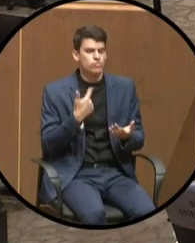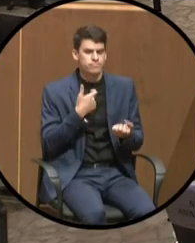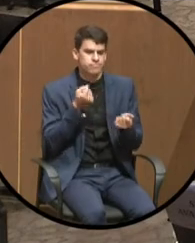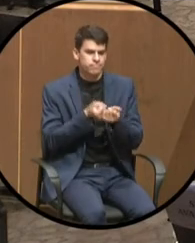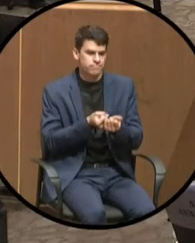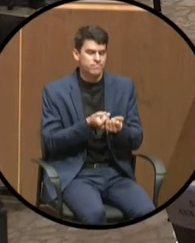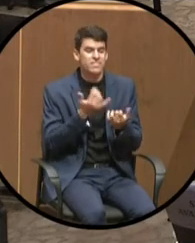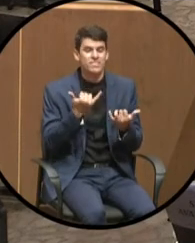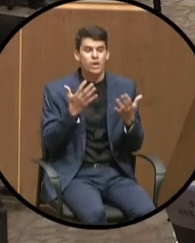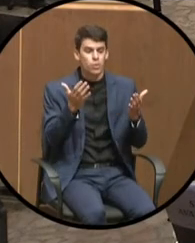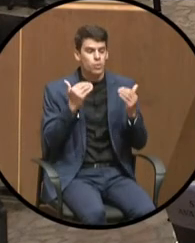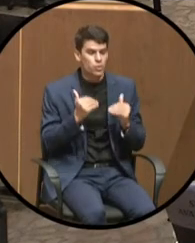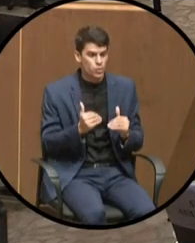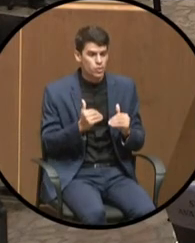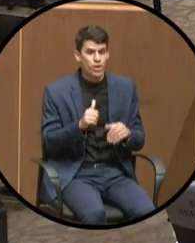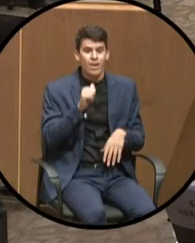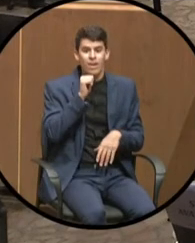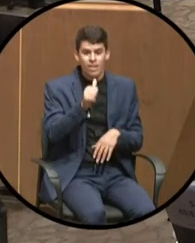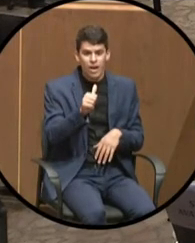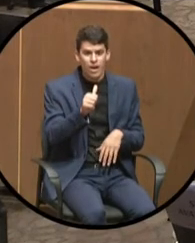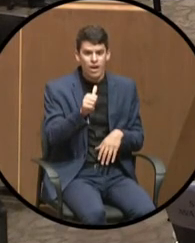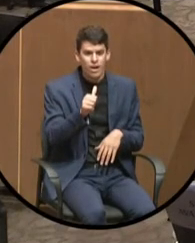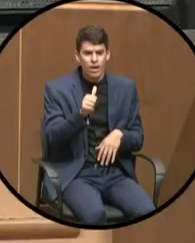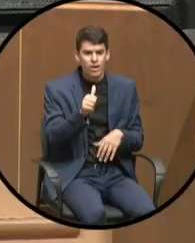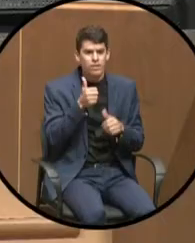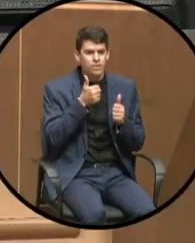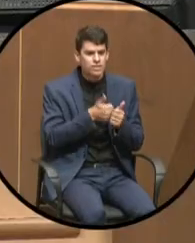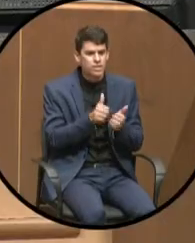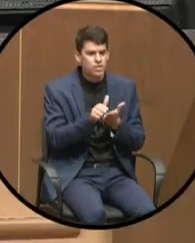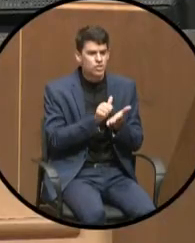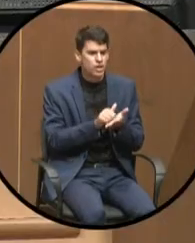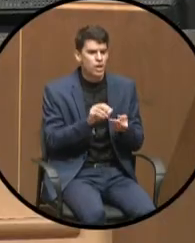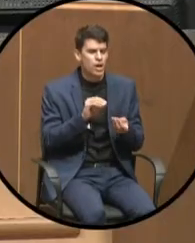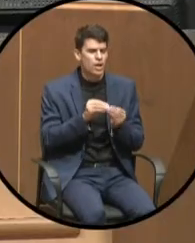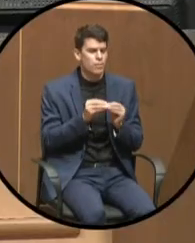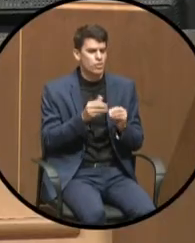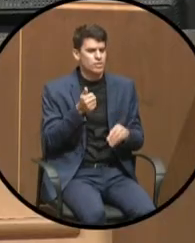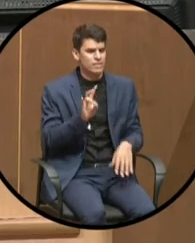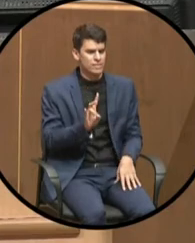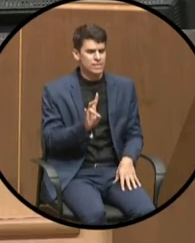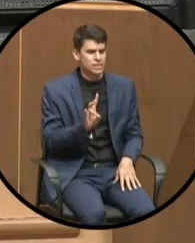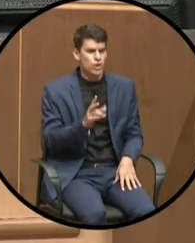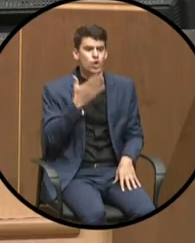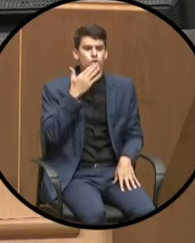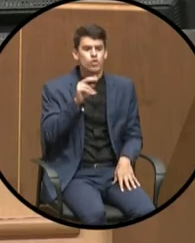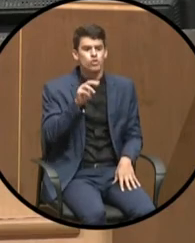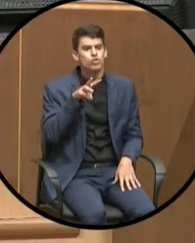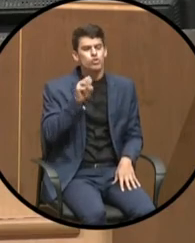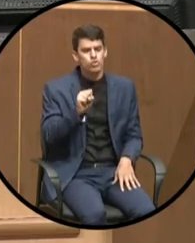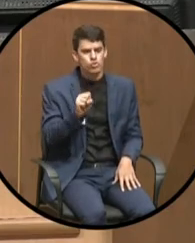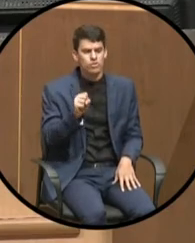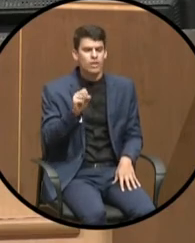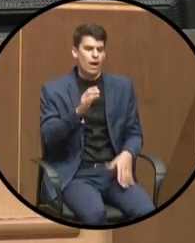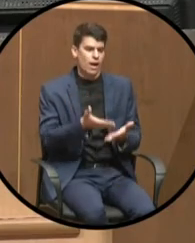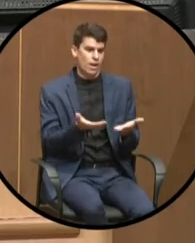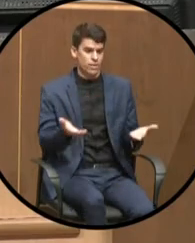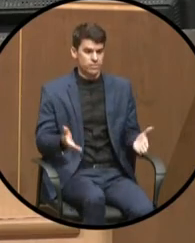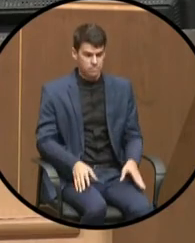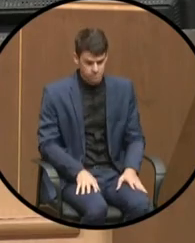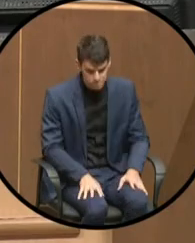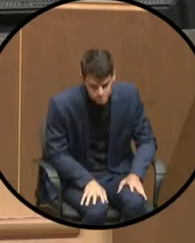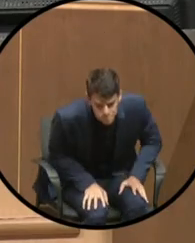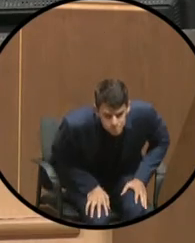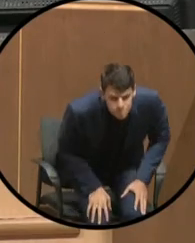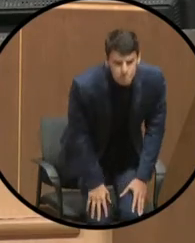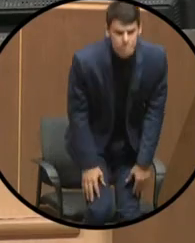affirmative. And now we're going to move on to non-consent agenda item number 1701. A good news item. It is a good news item,